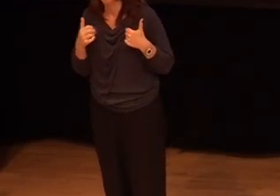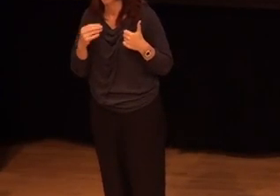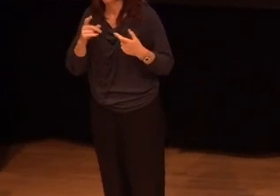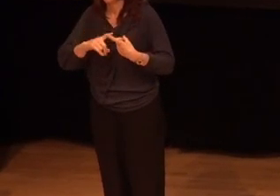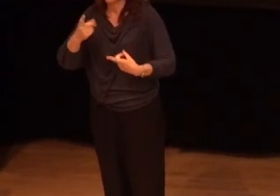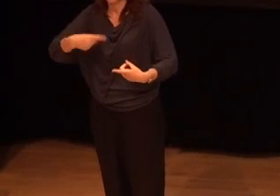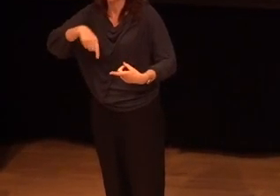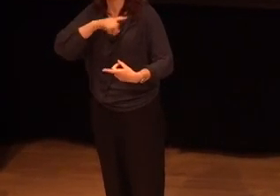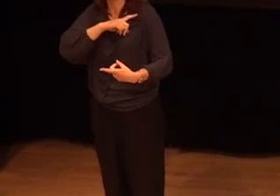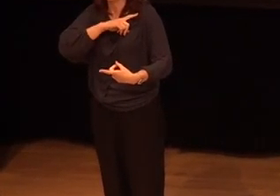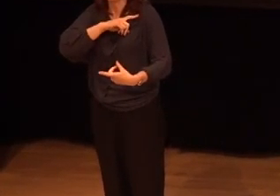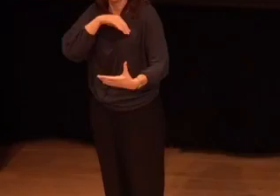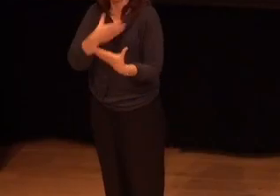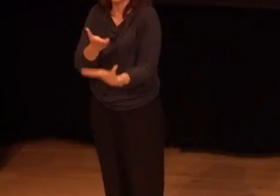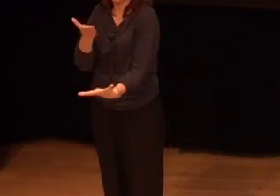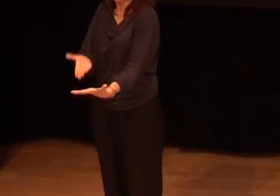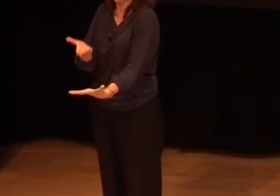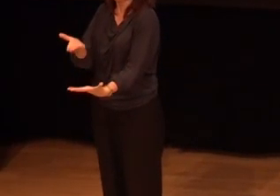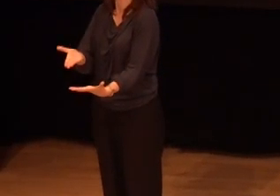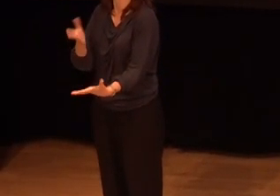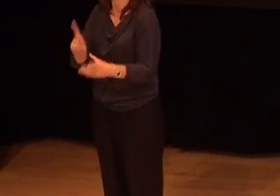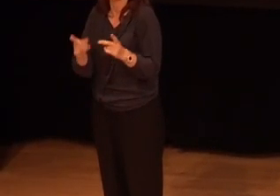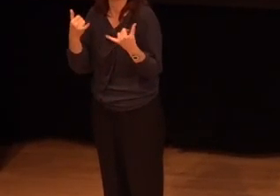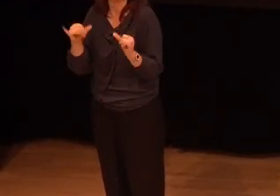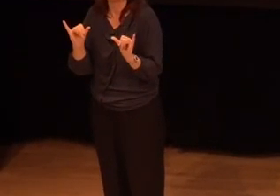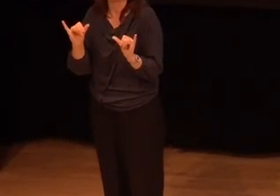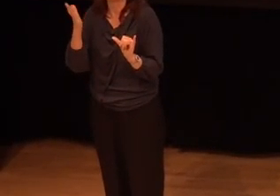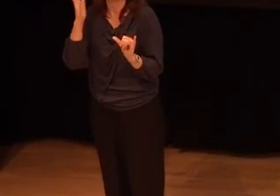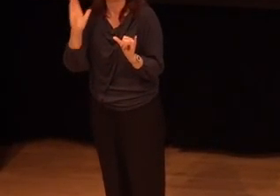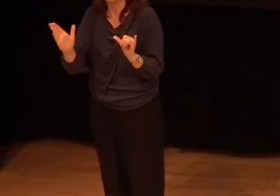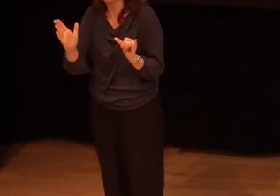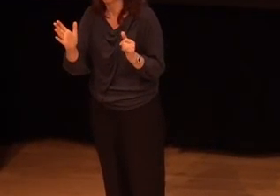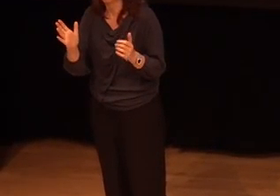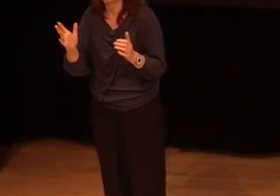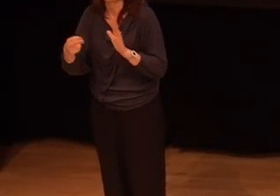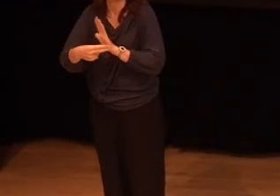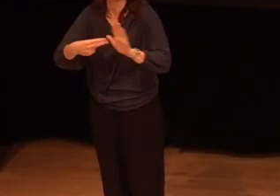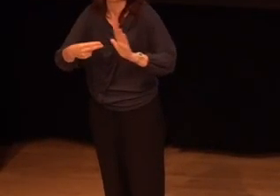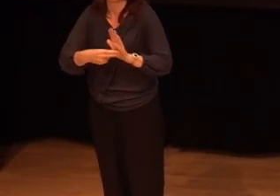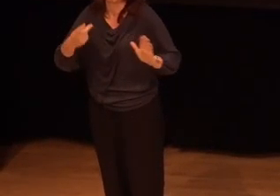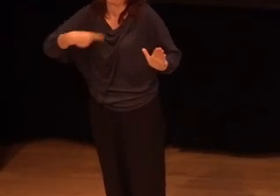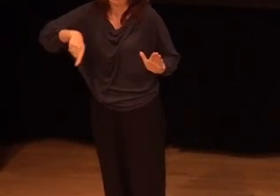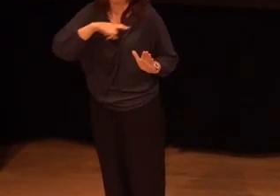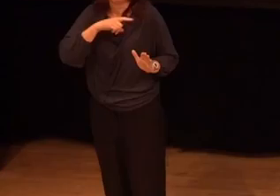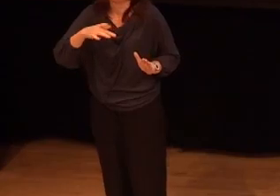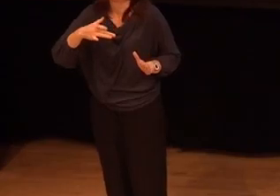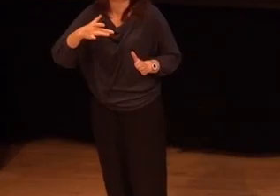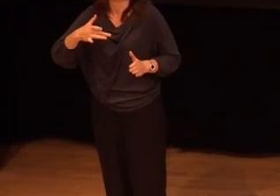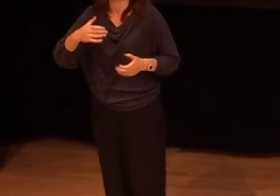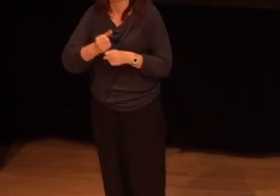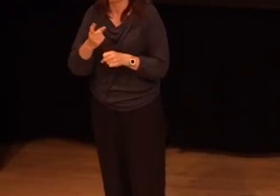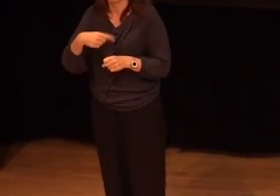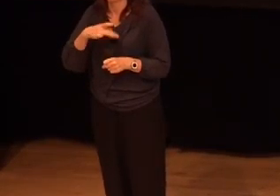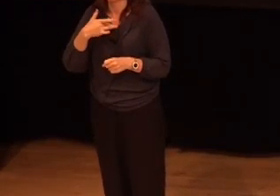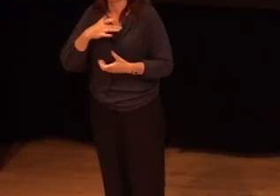get to that point, we'll still have people being standing in the way of people who want to transition from the